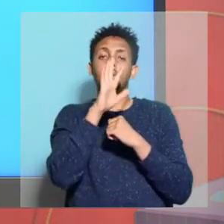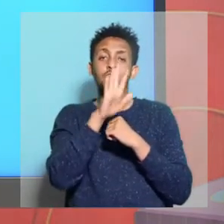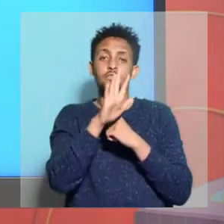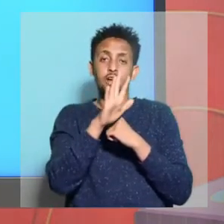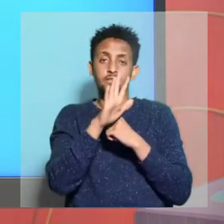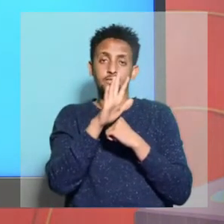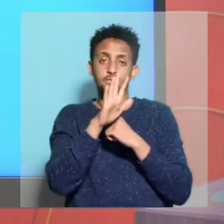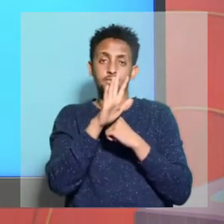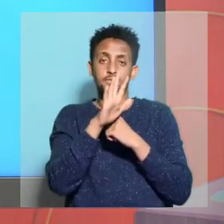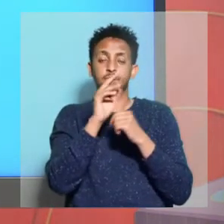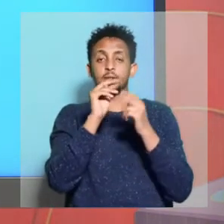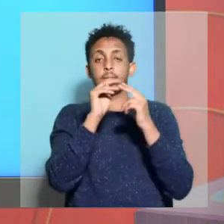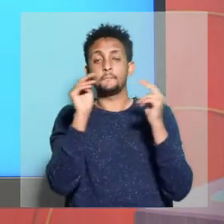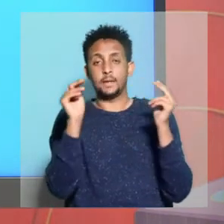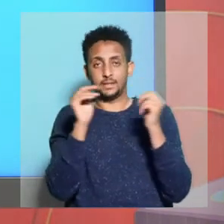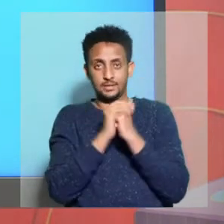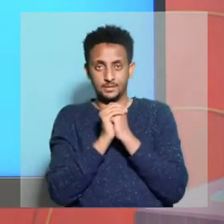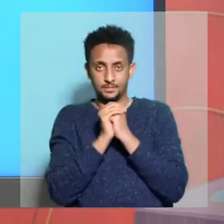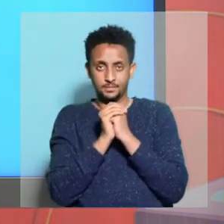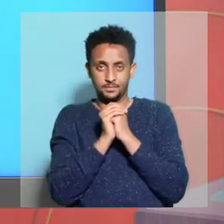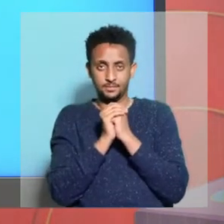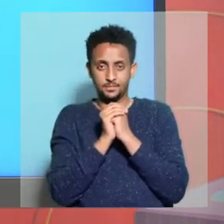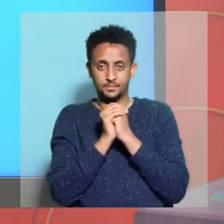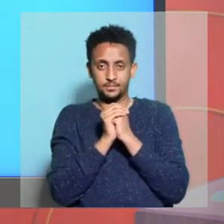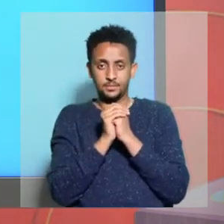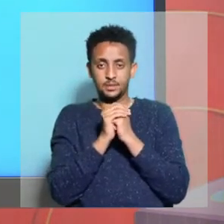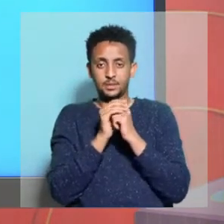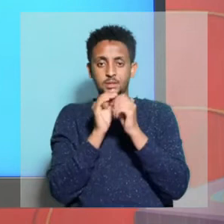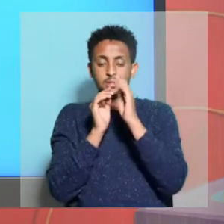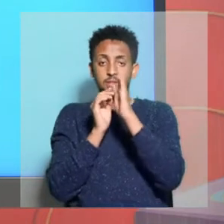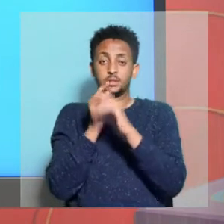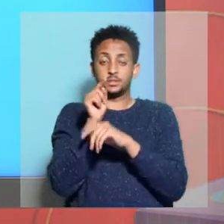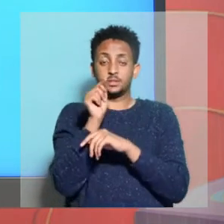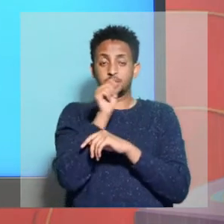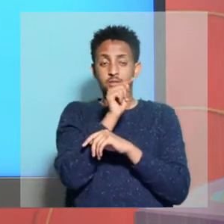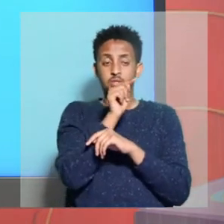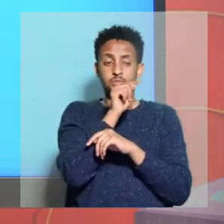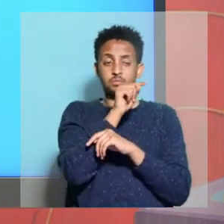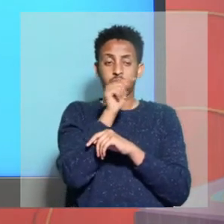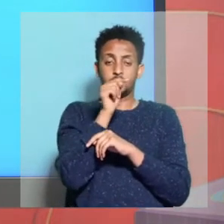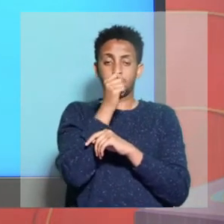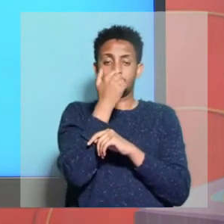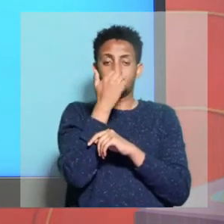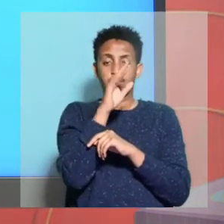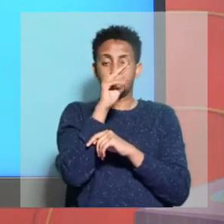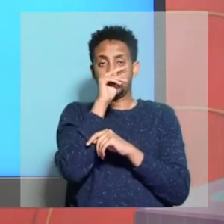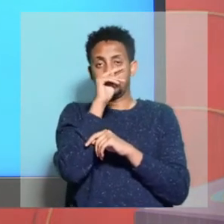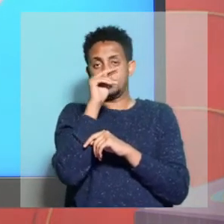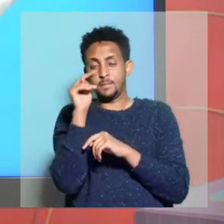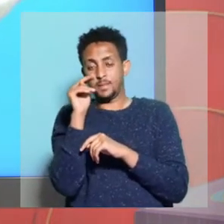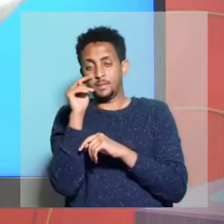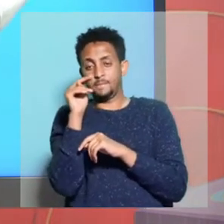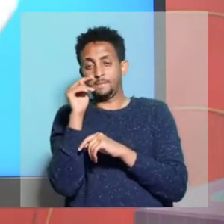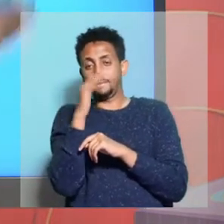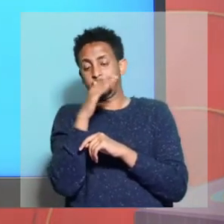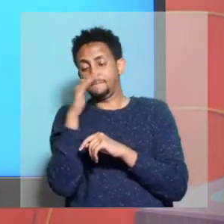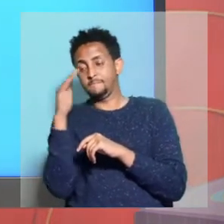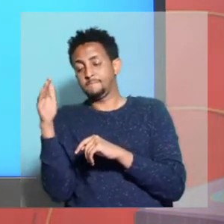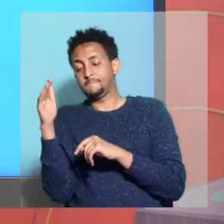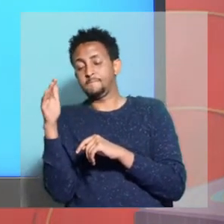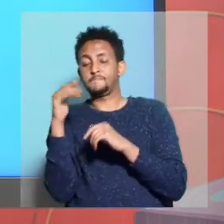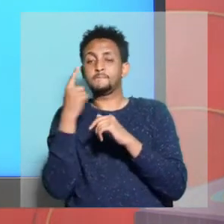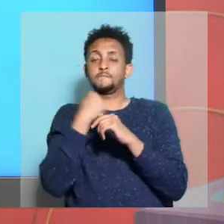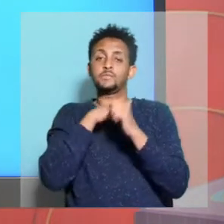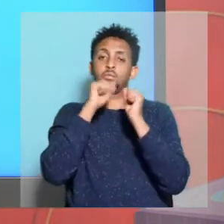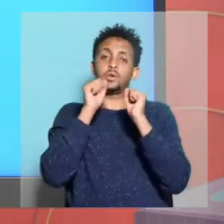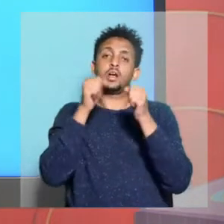25 meter. And this one should be 50 meter, so that